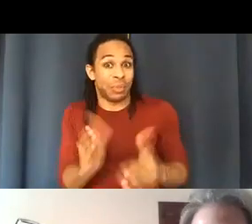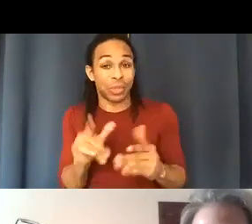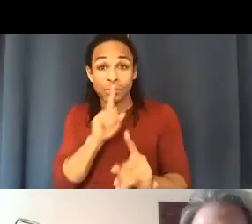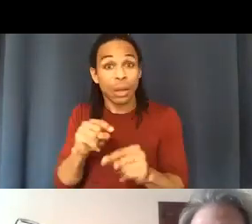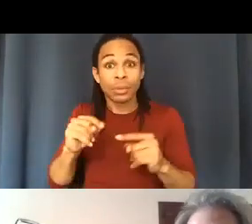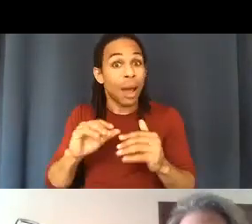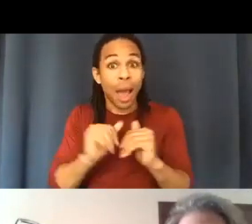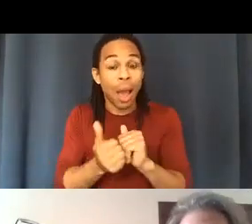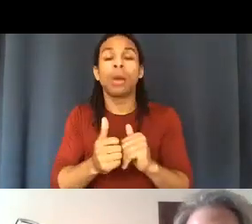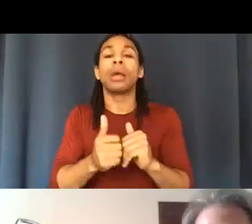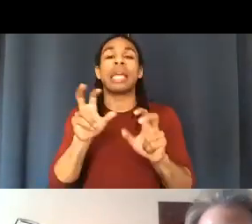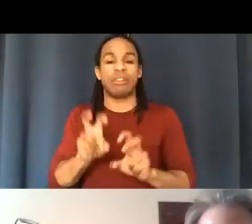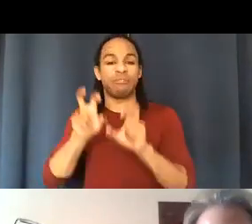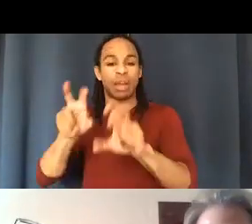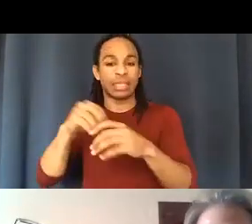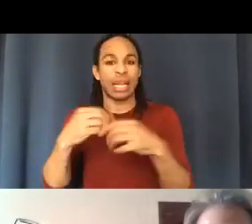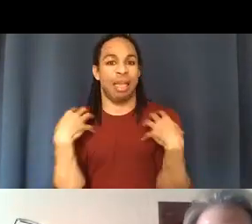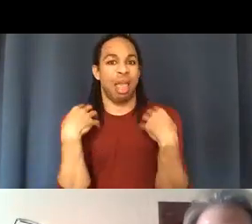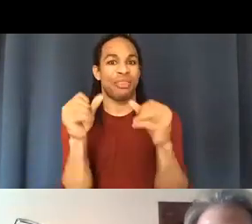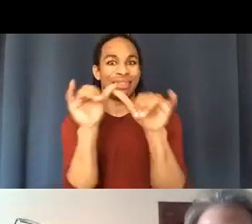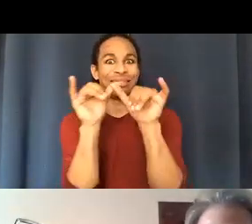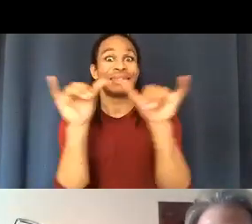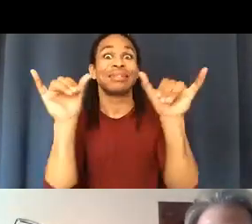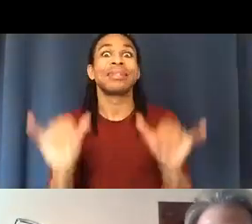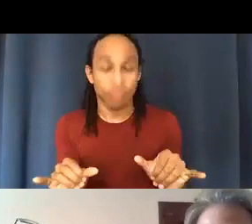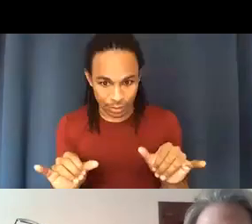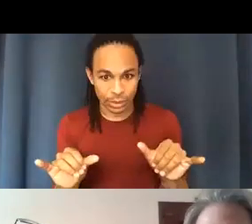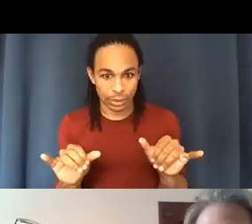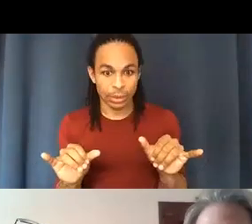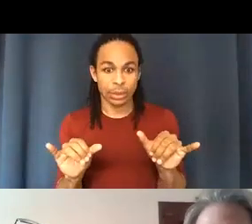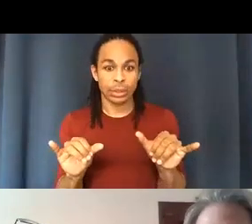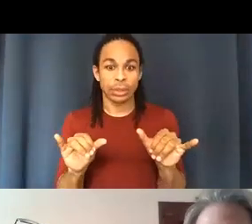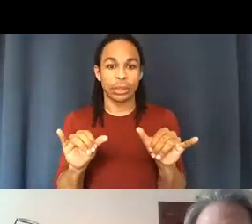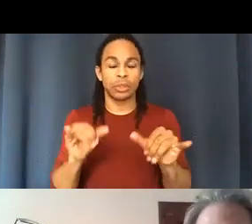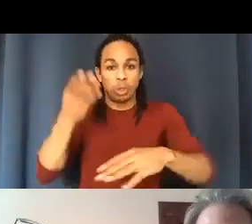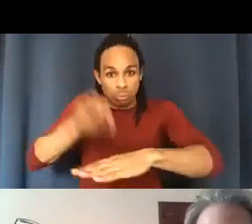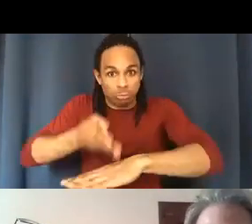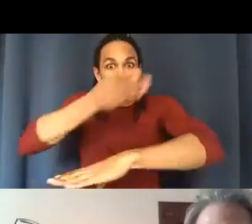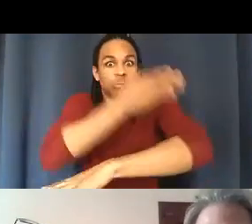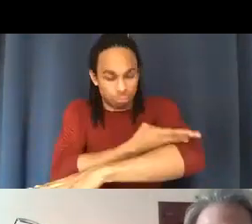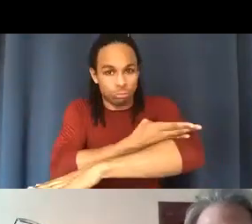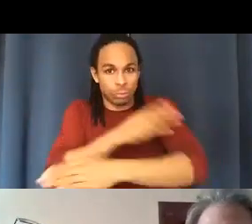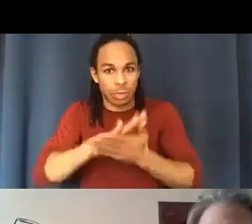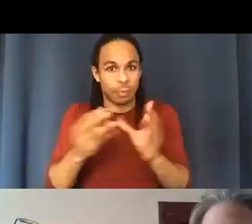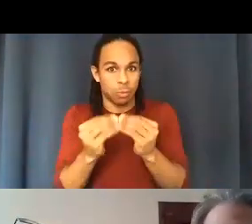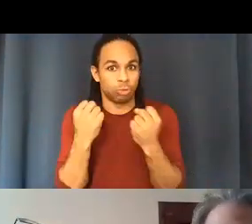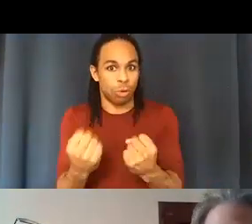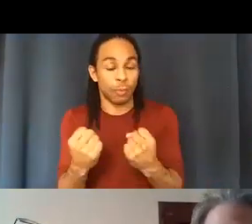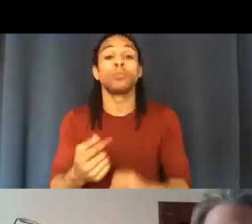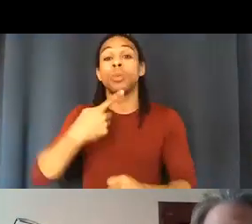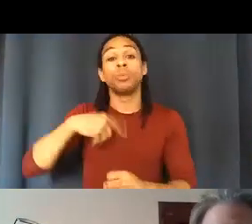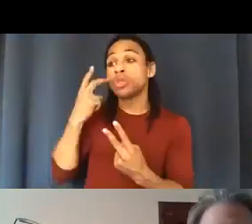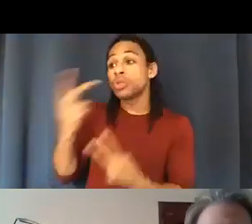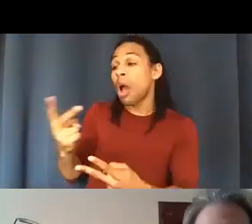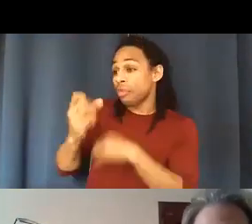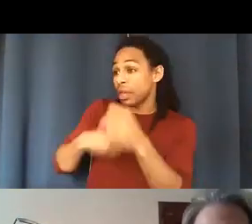strengthening. And what we found during the Ebola outbreak is very similar to what we saw during the earthquake in Haiti in